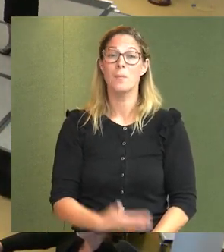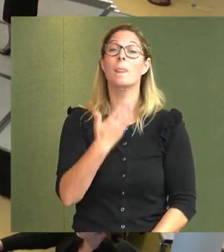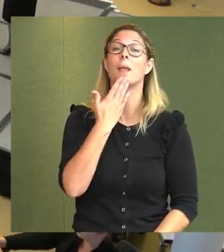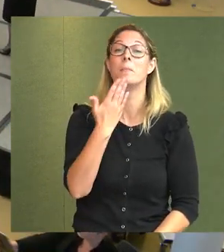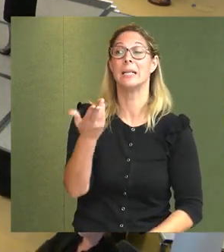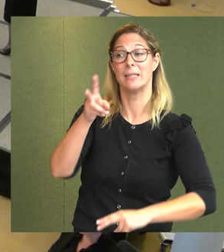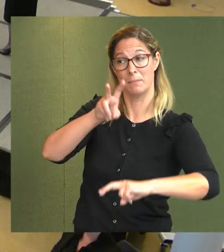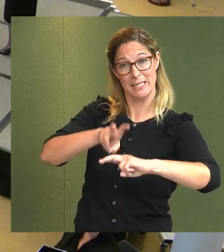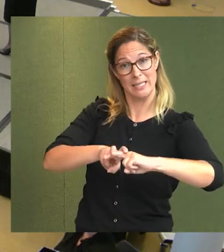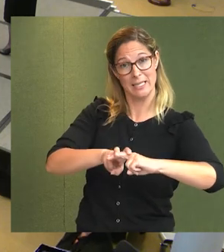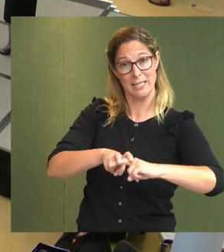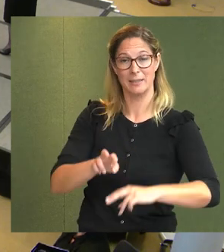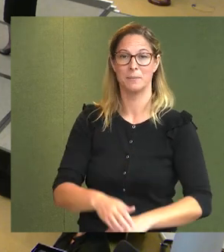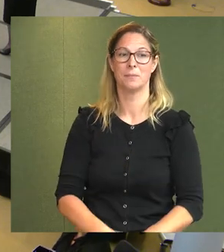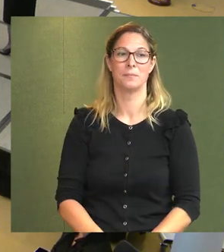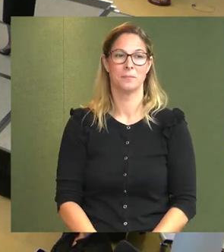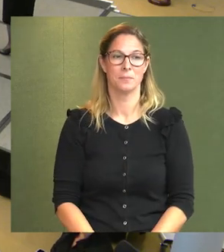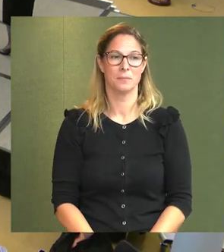Please be seated.